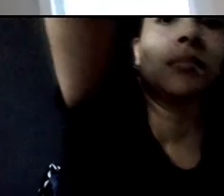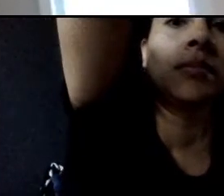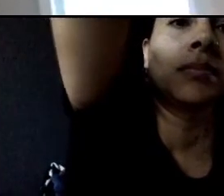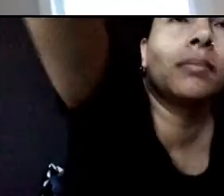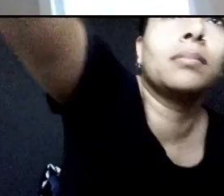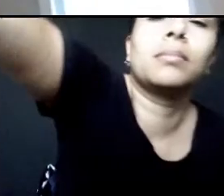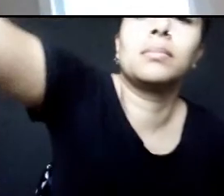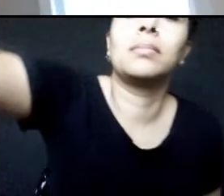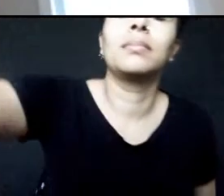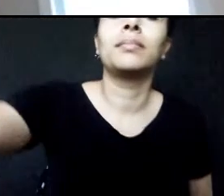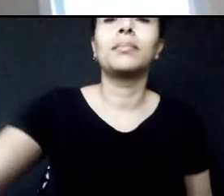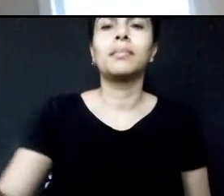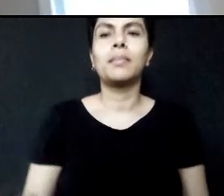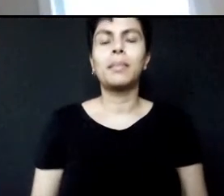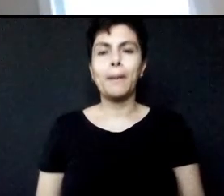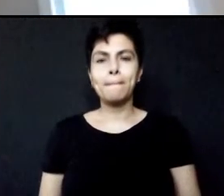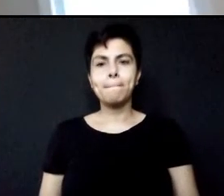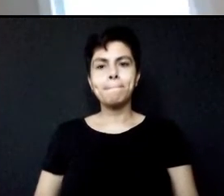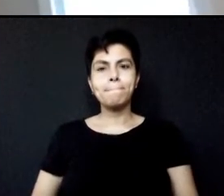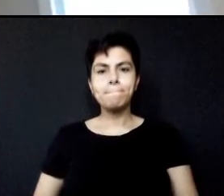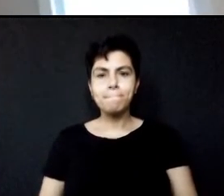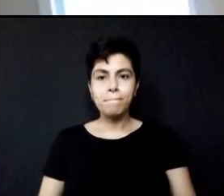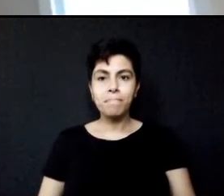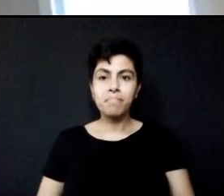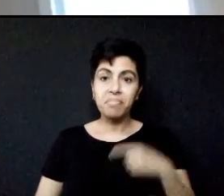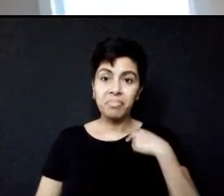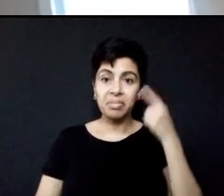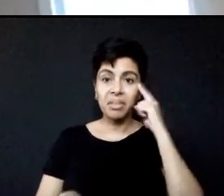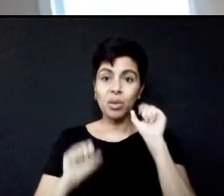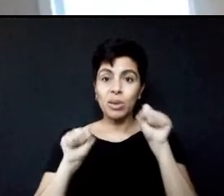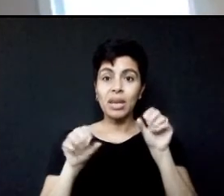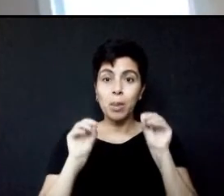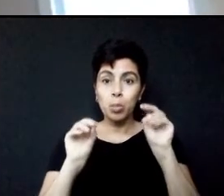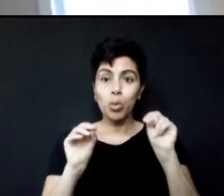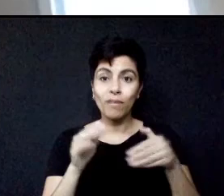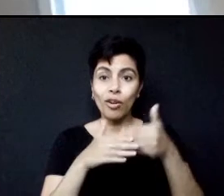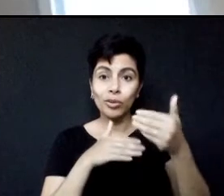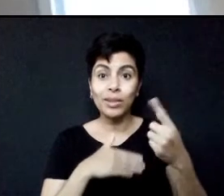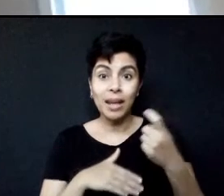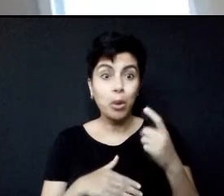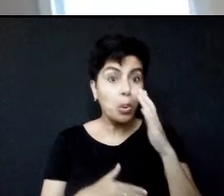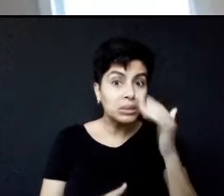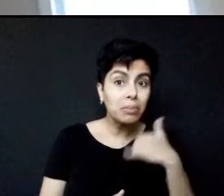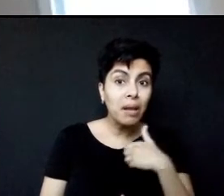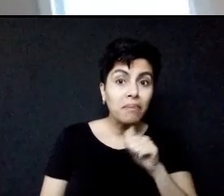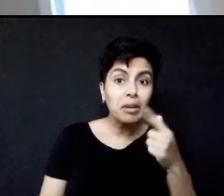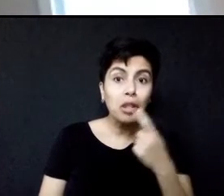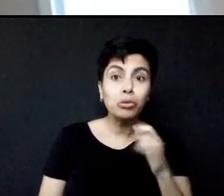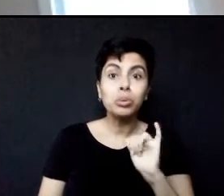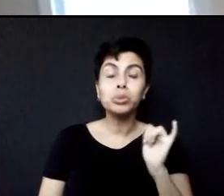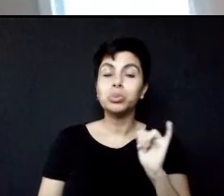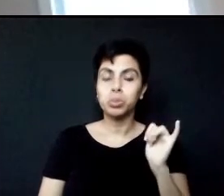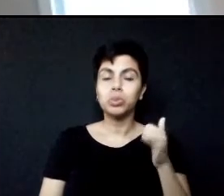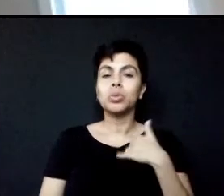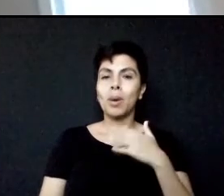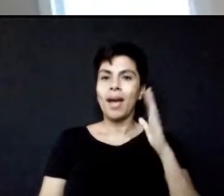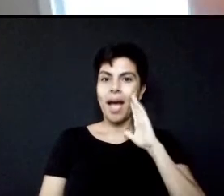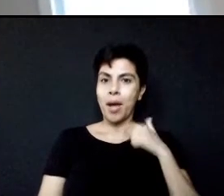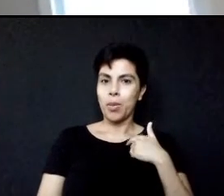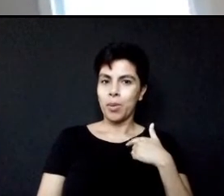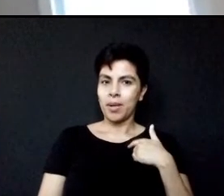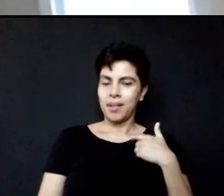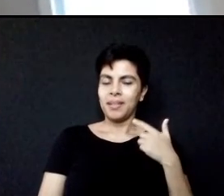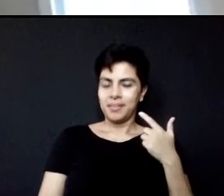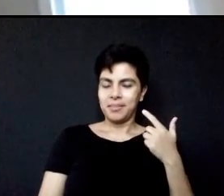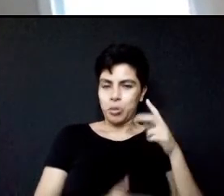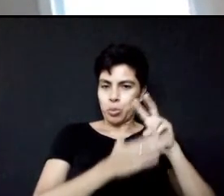All right, so I think it might be okay for us to go on to this last question. It looks like we just got another one too, so great. I'll take this